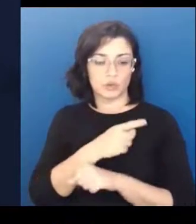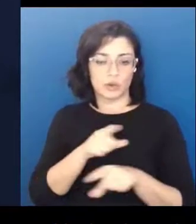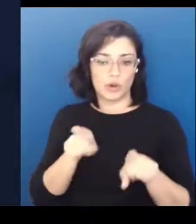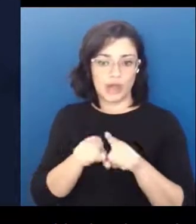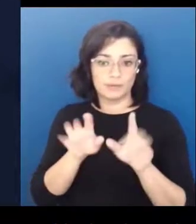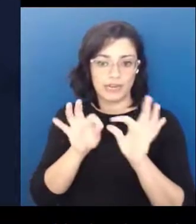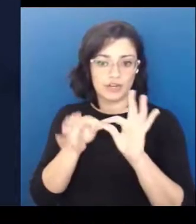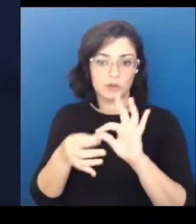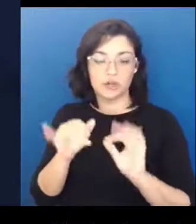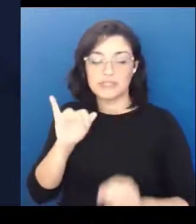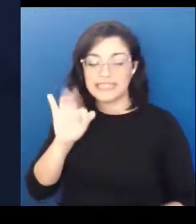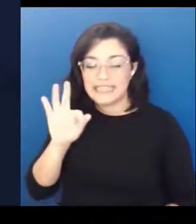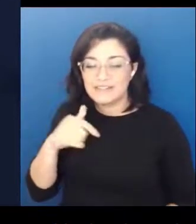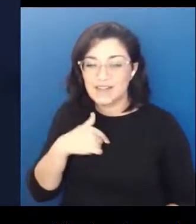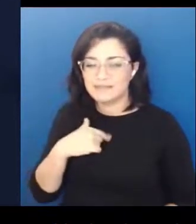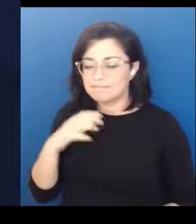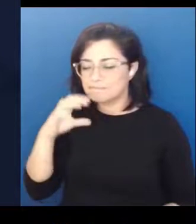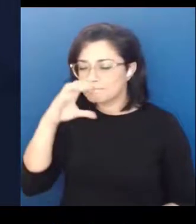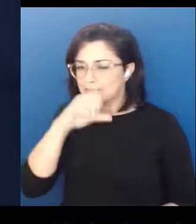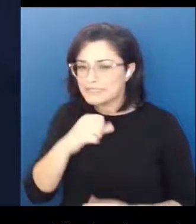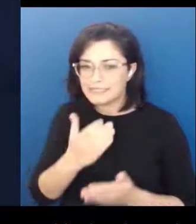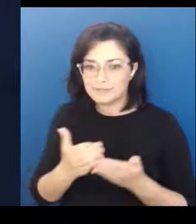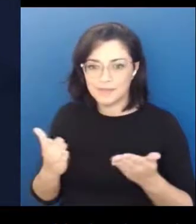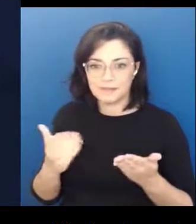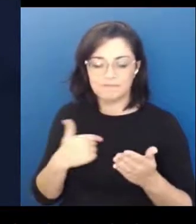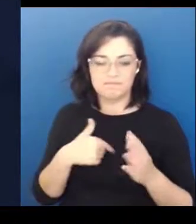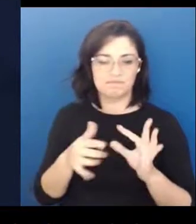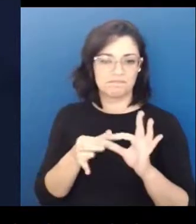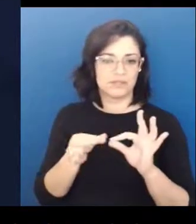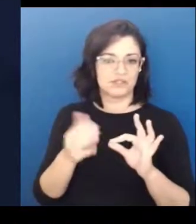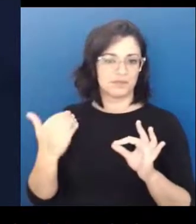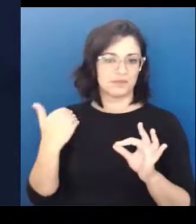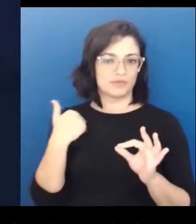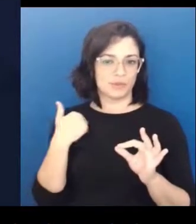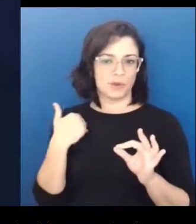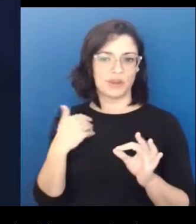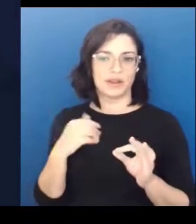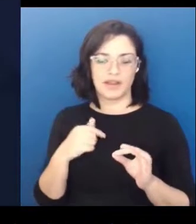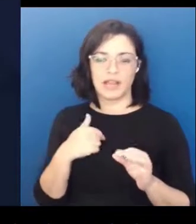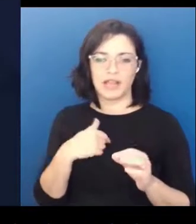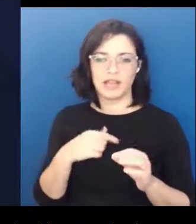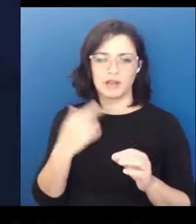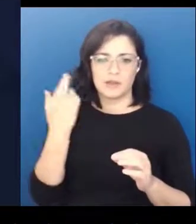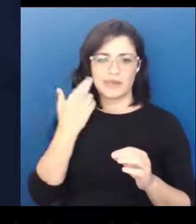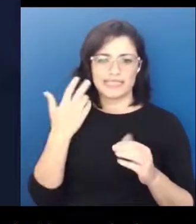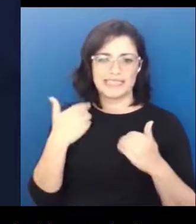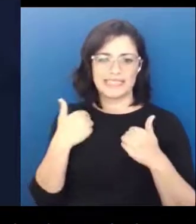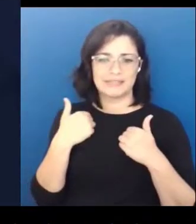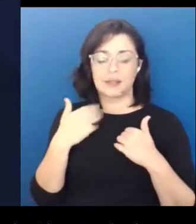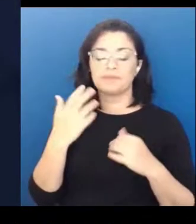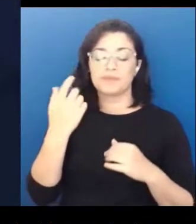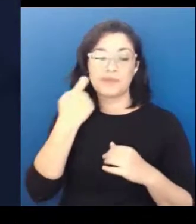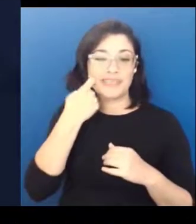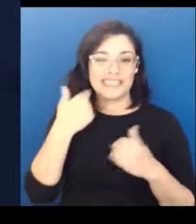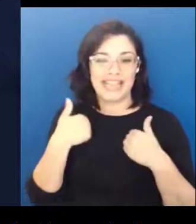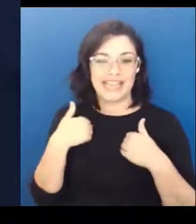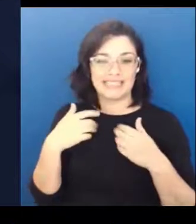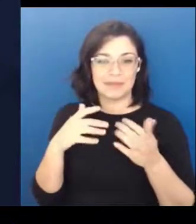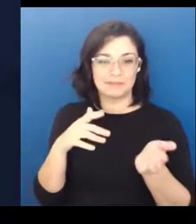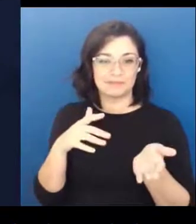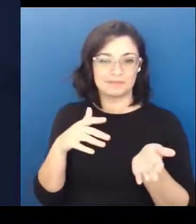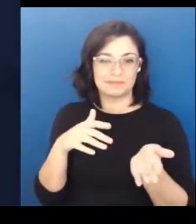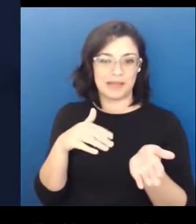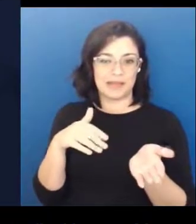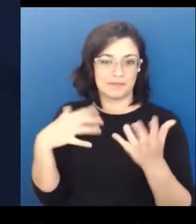them. I mentioned earlier to Jen and the others that I recently had some medical issues, and my doctor called several